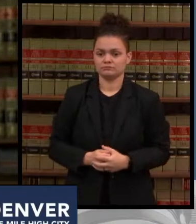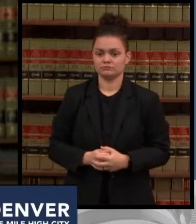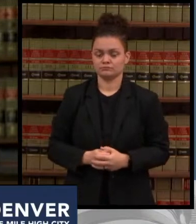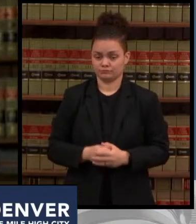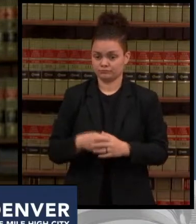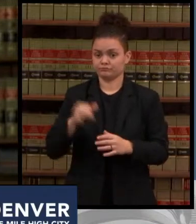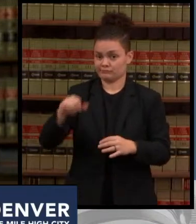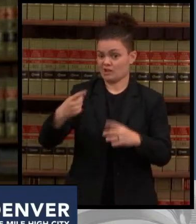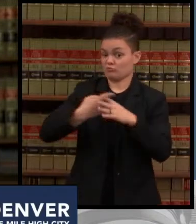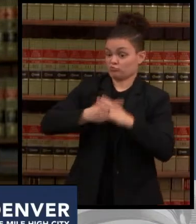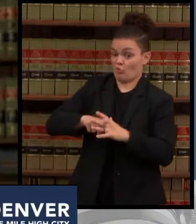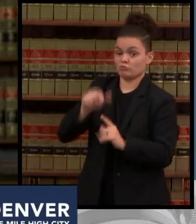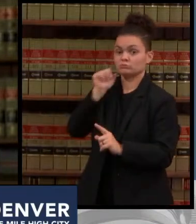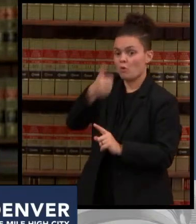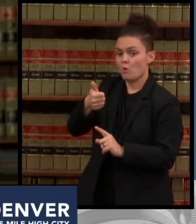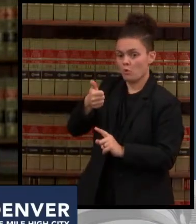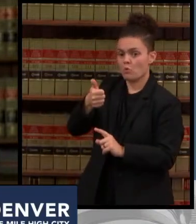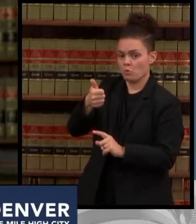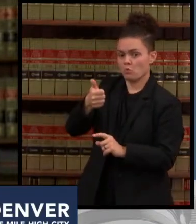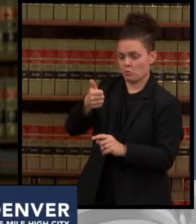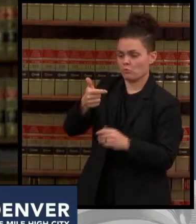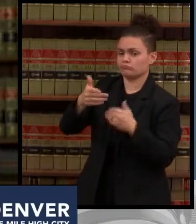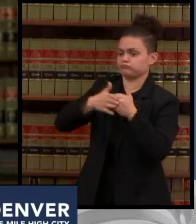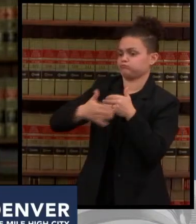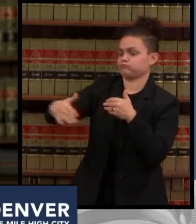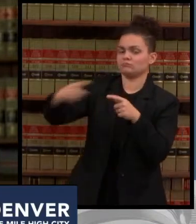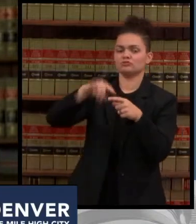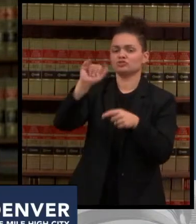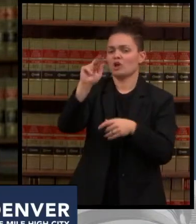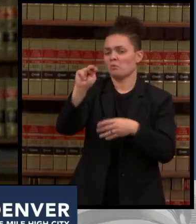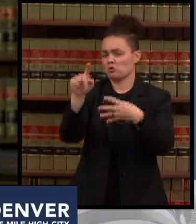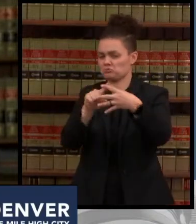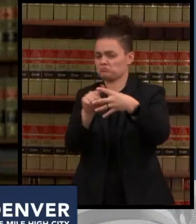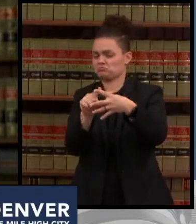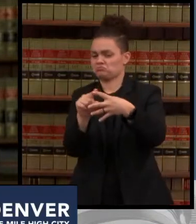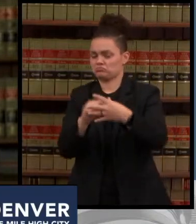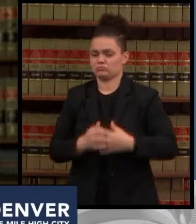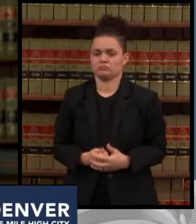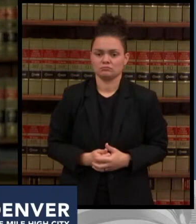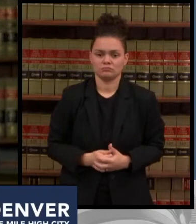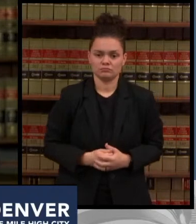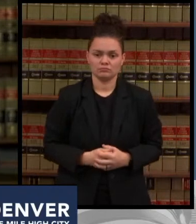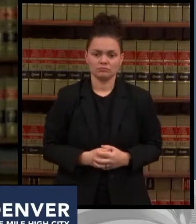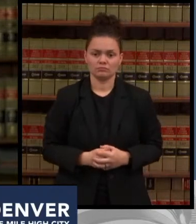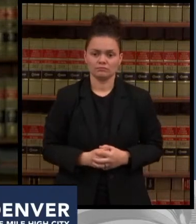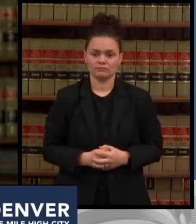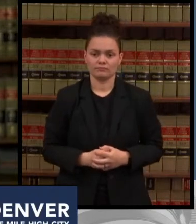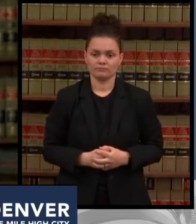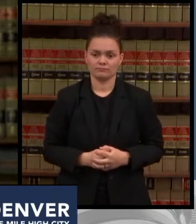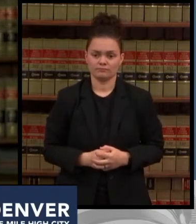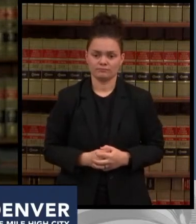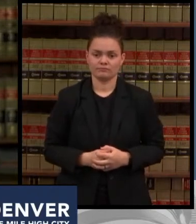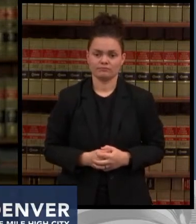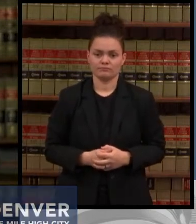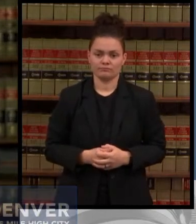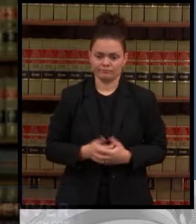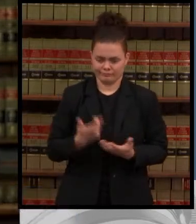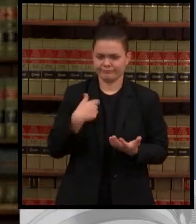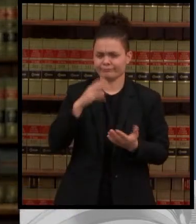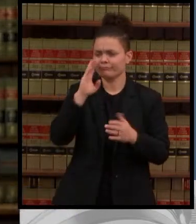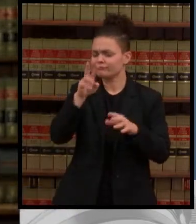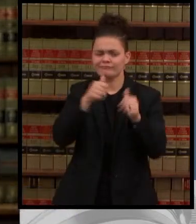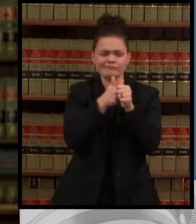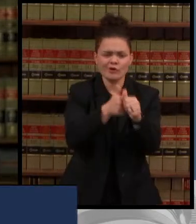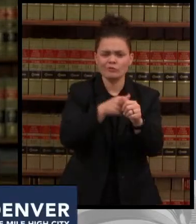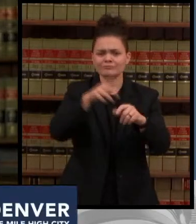of January. And then just as we have throughout the pandemic, we'll be driven by data and science on next steps forward. Next slide,